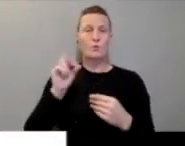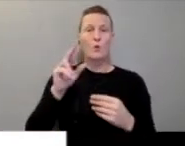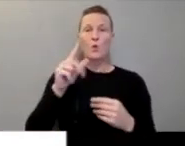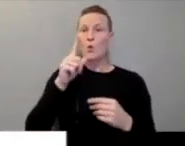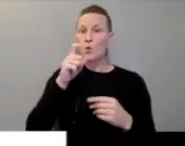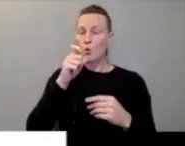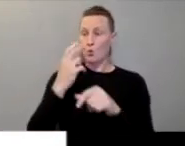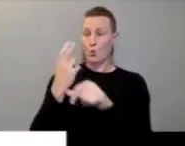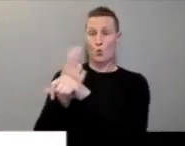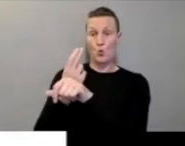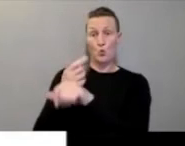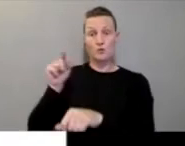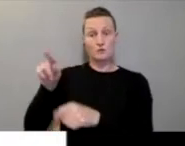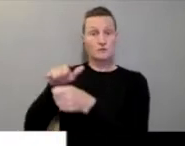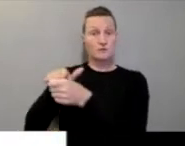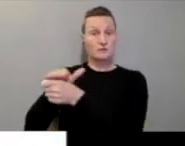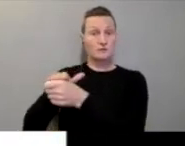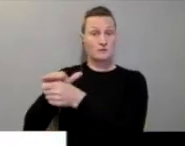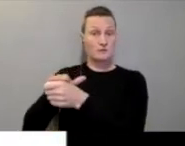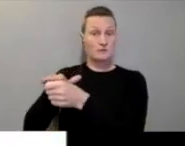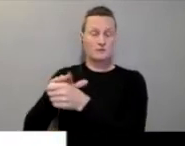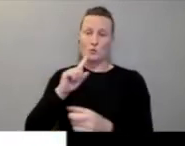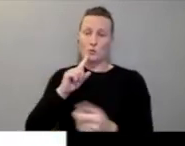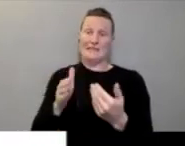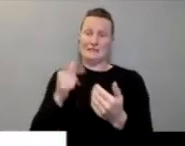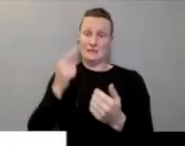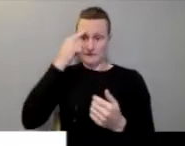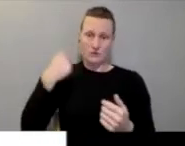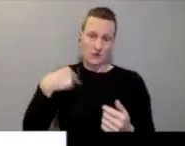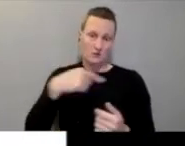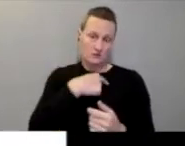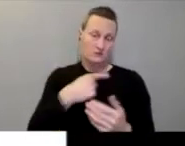it often makes it much easier than if it's a cold call.